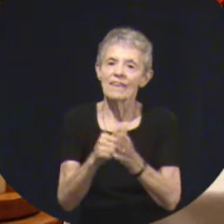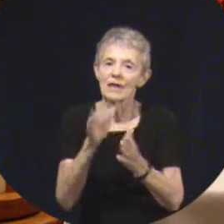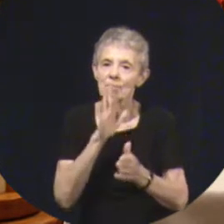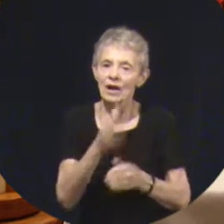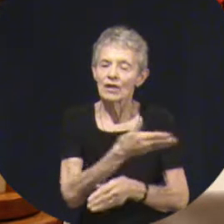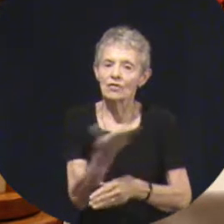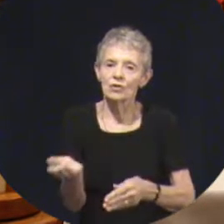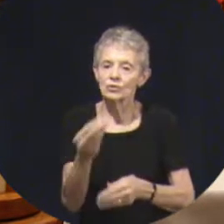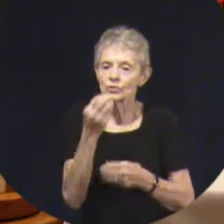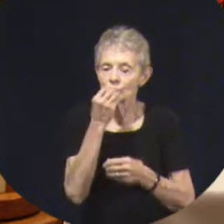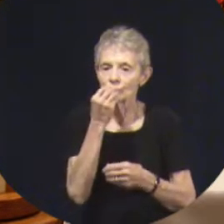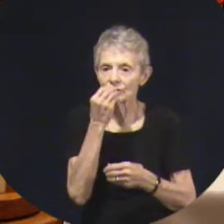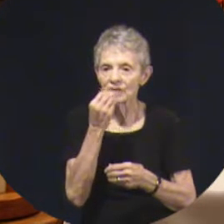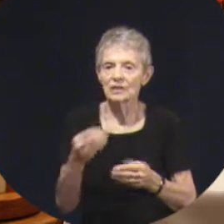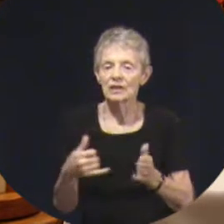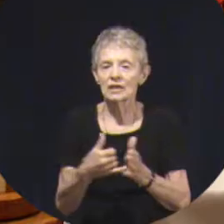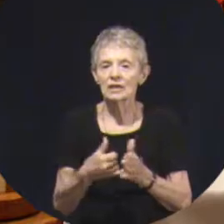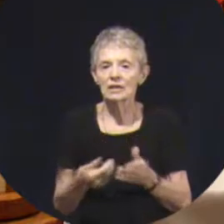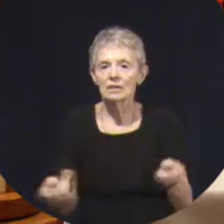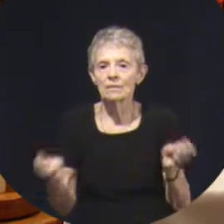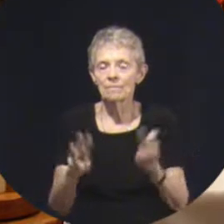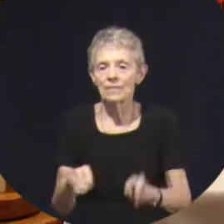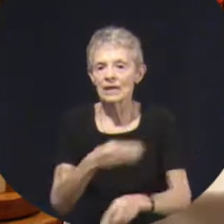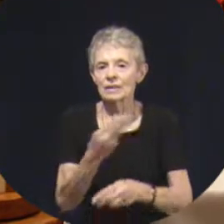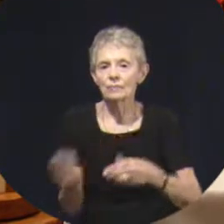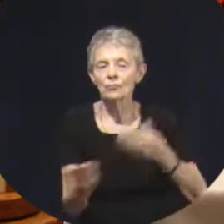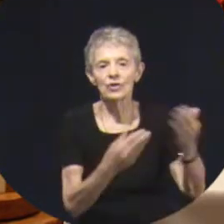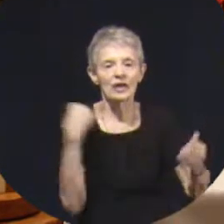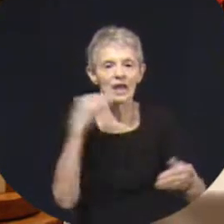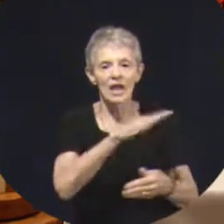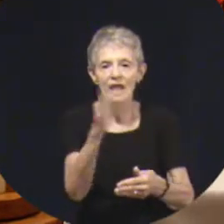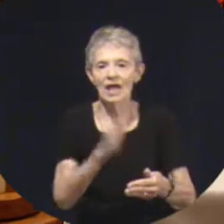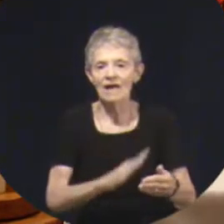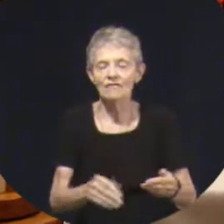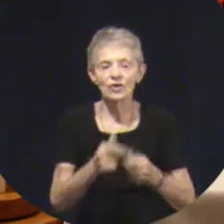may bring ever greater holiness through Christ our Lord.